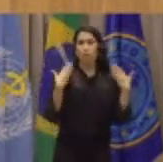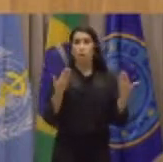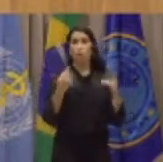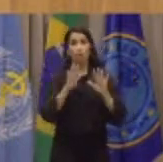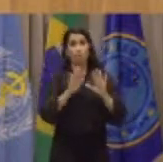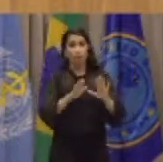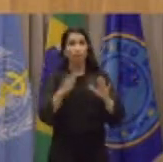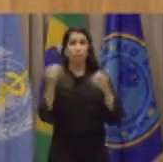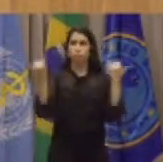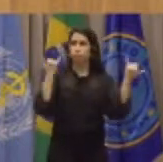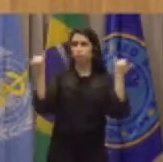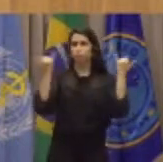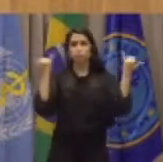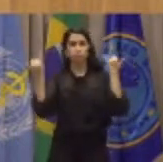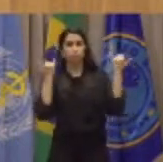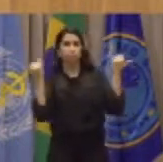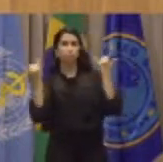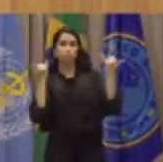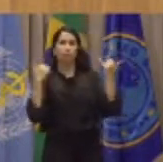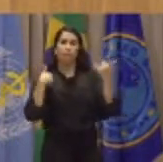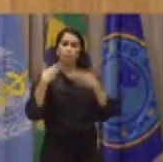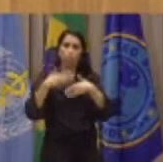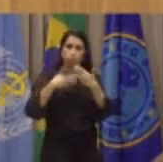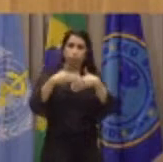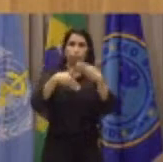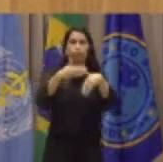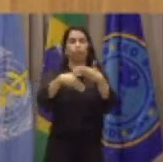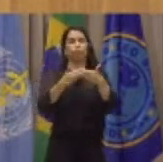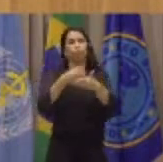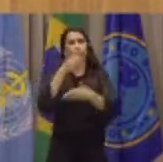frightened when we heard about that.